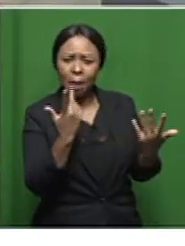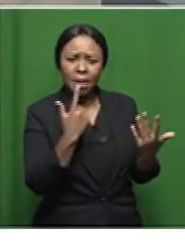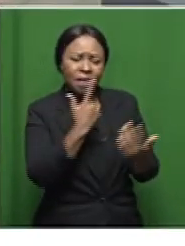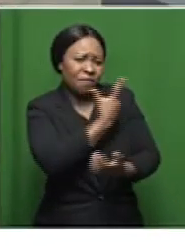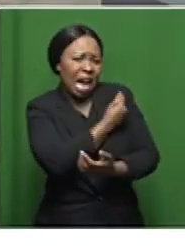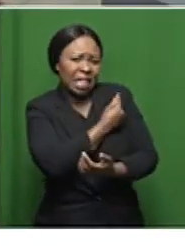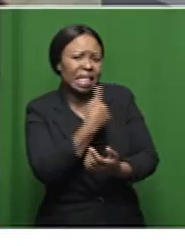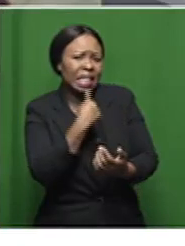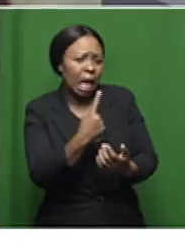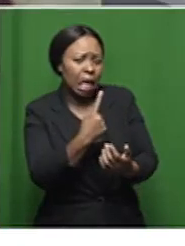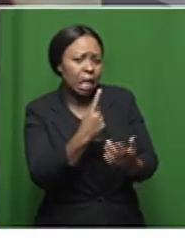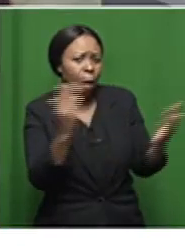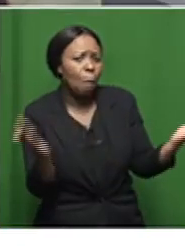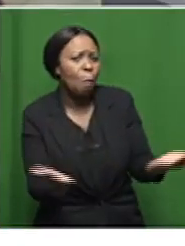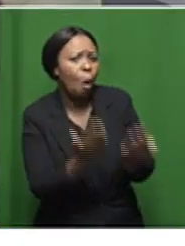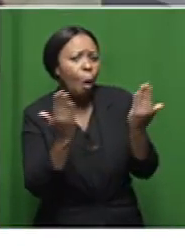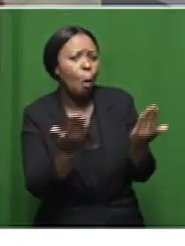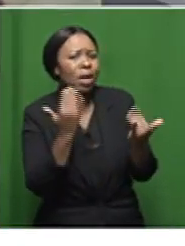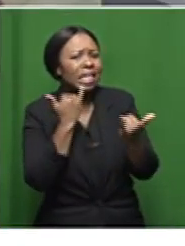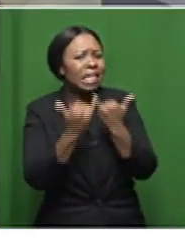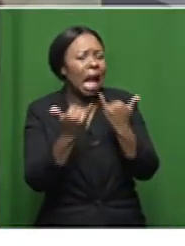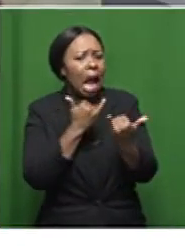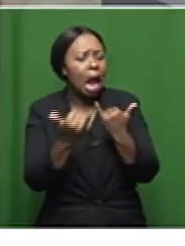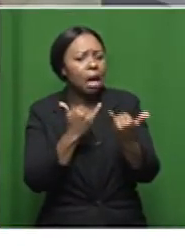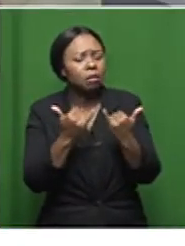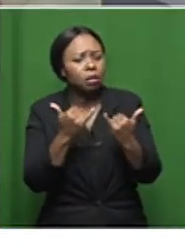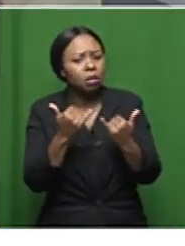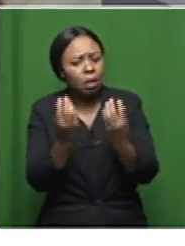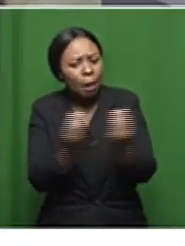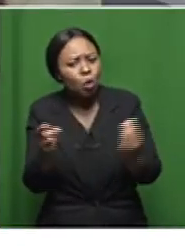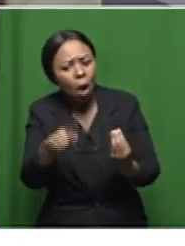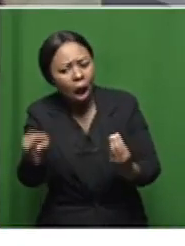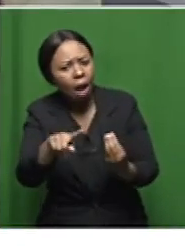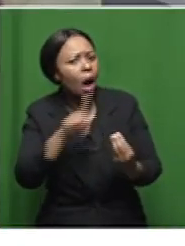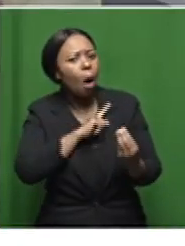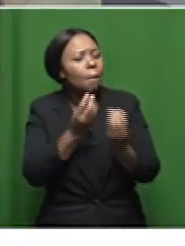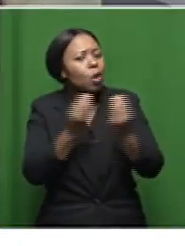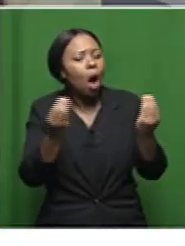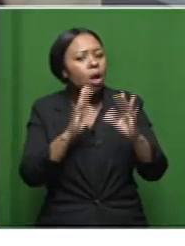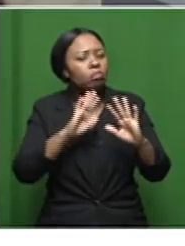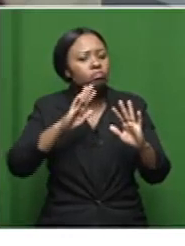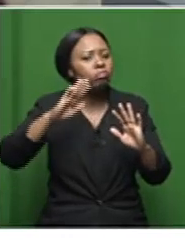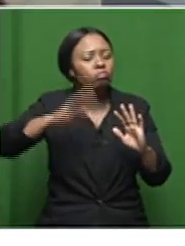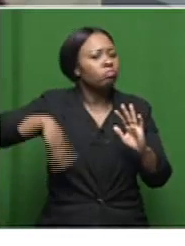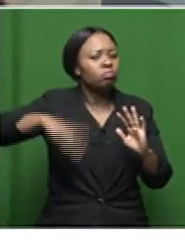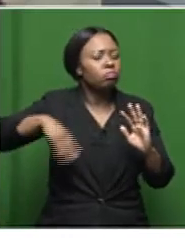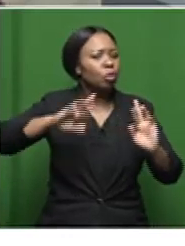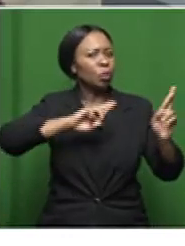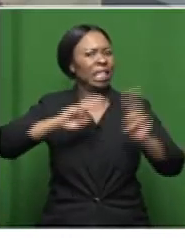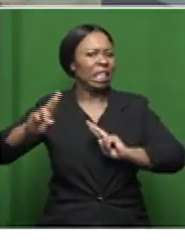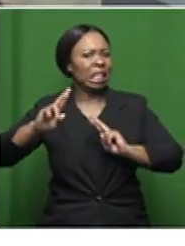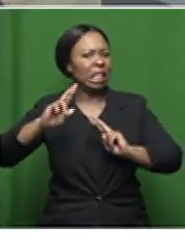promoting sexual intercourse early when our children are not even ready, even their bodies ready,